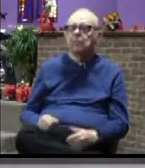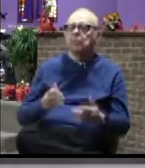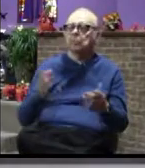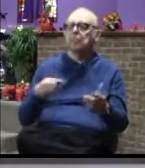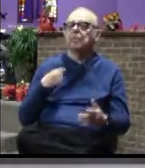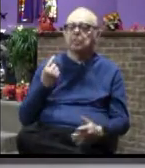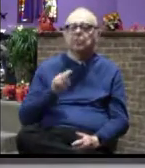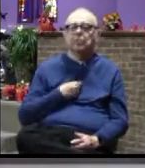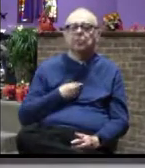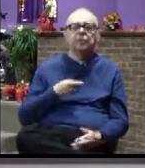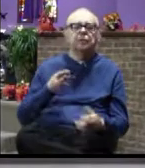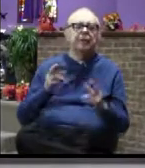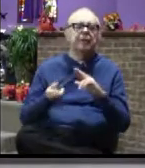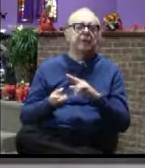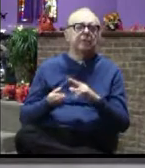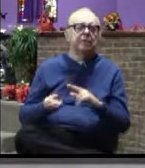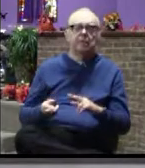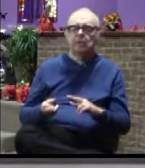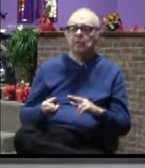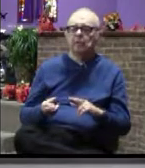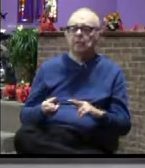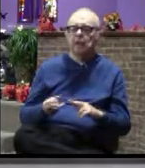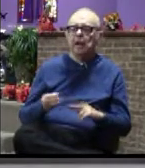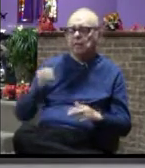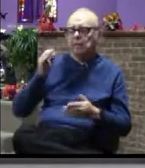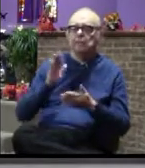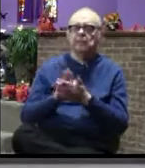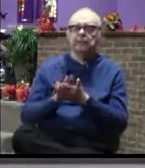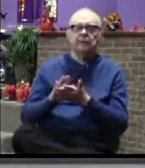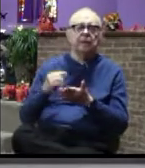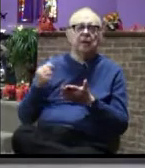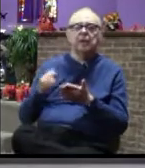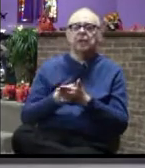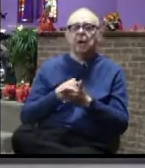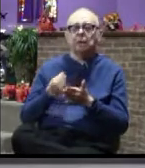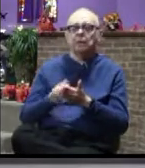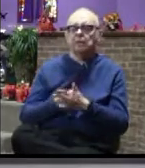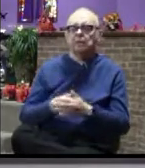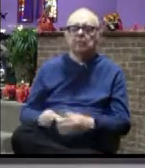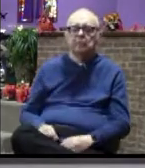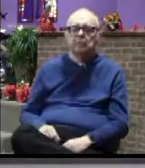is he wants us to repent and believe the gospel